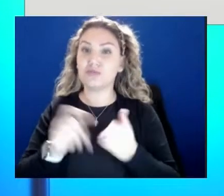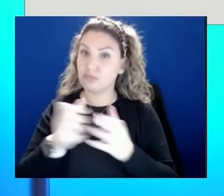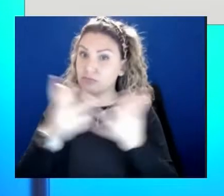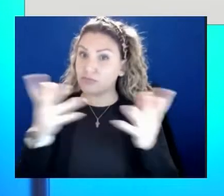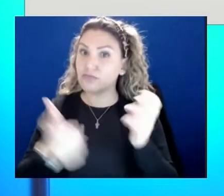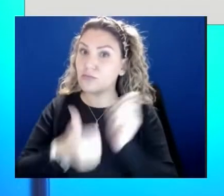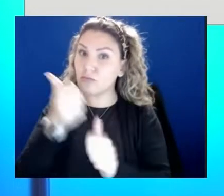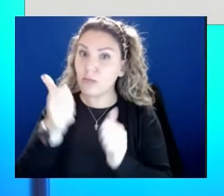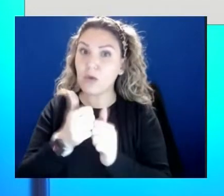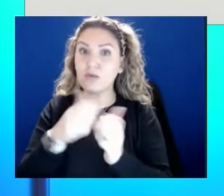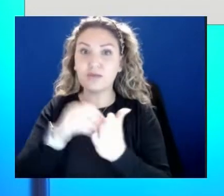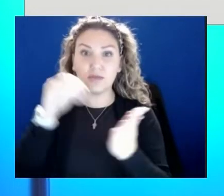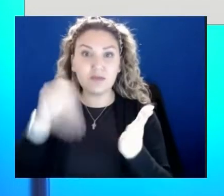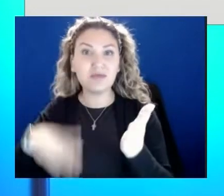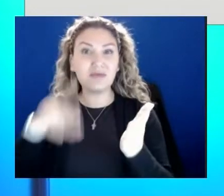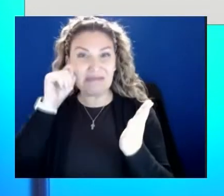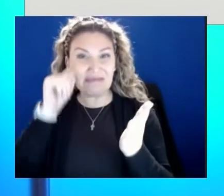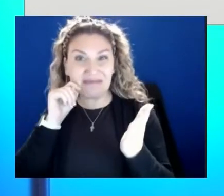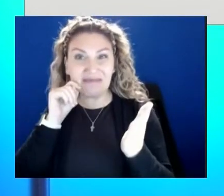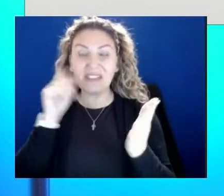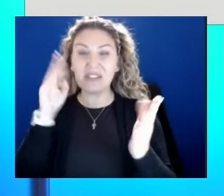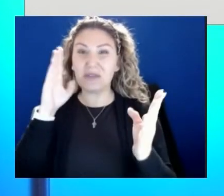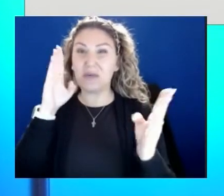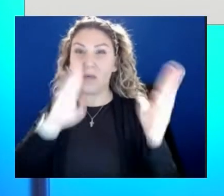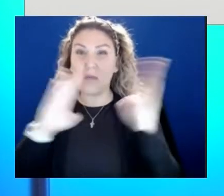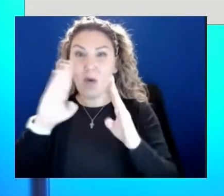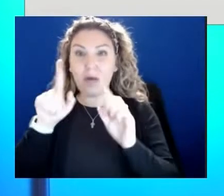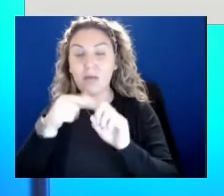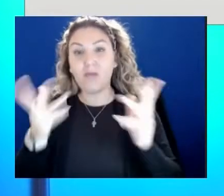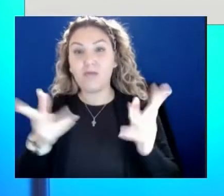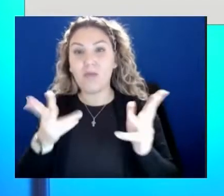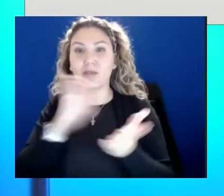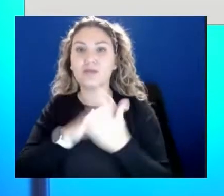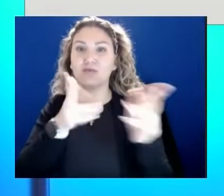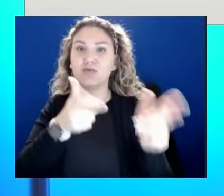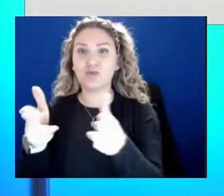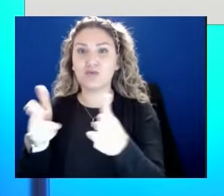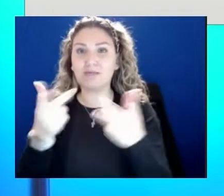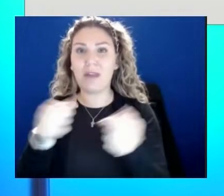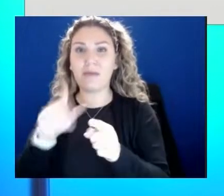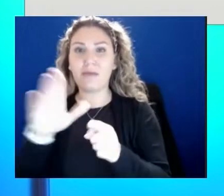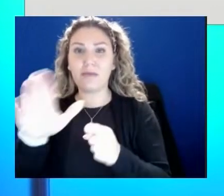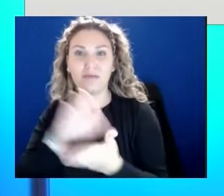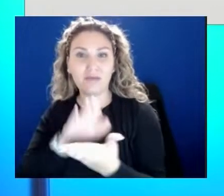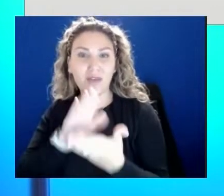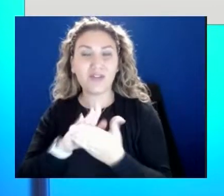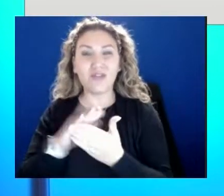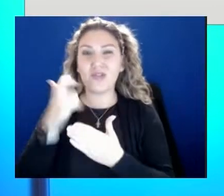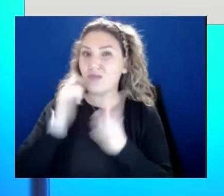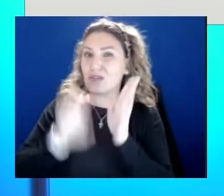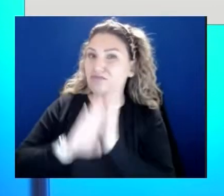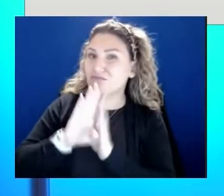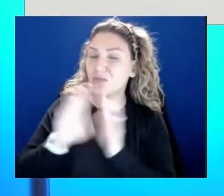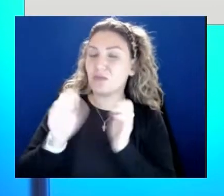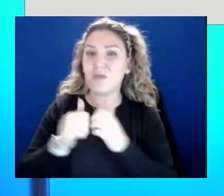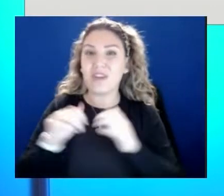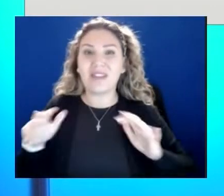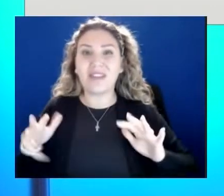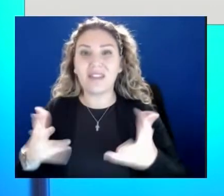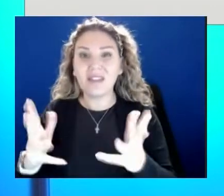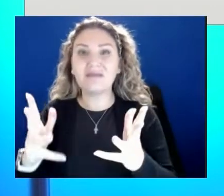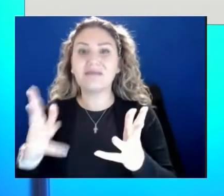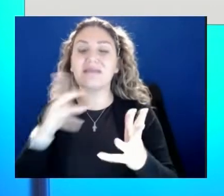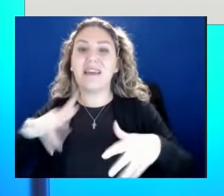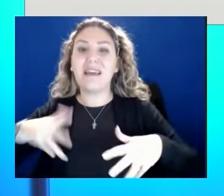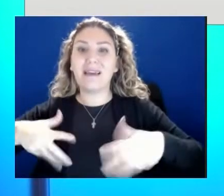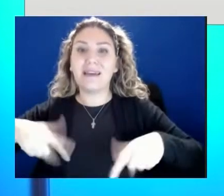happening on their campus. This on top of recent surges in depression, anxiety, and suicides. Last year,